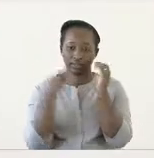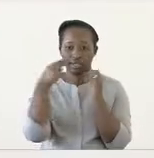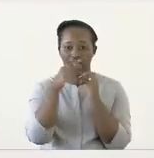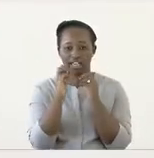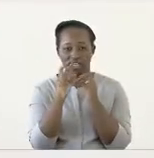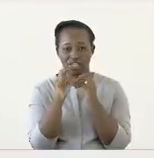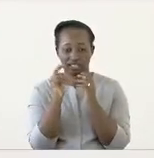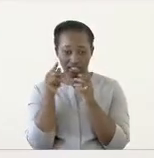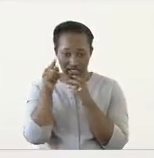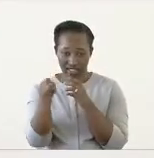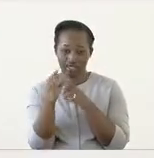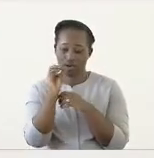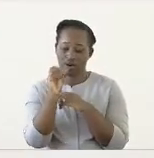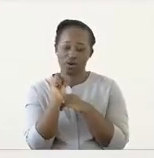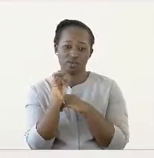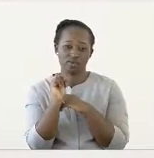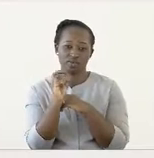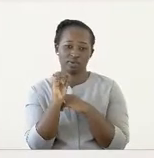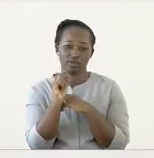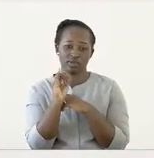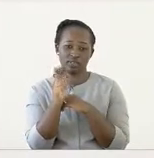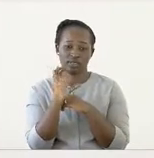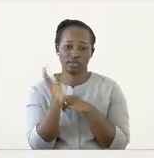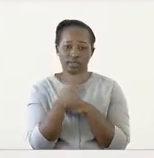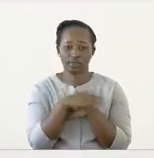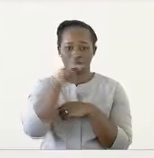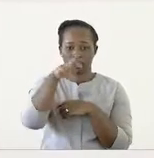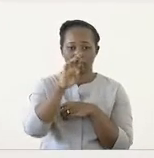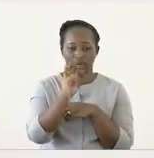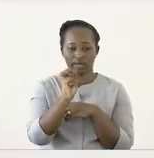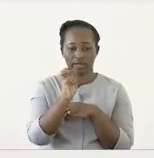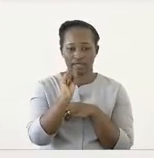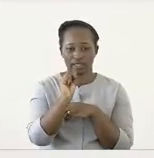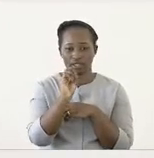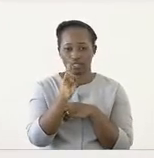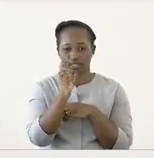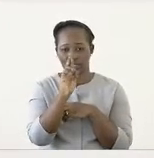and hence the osmotic pressure between the cells and body fluids